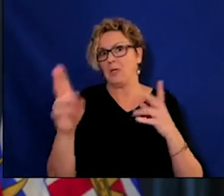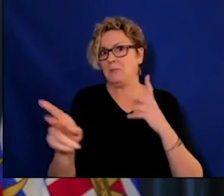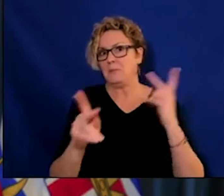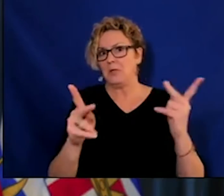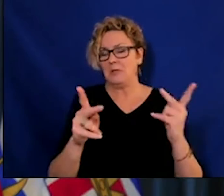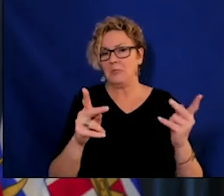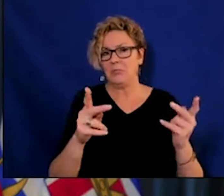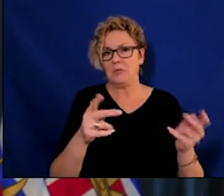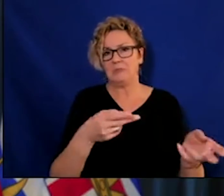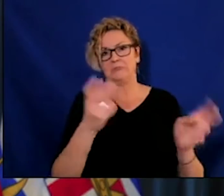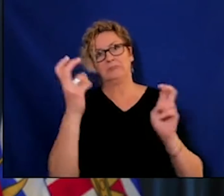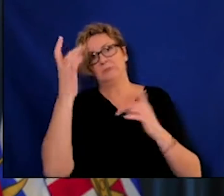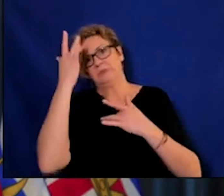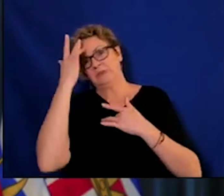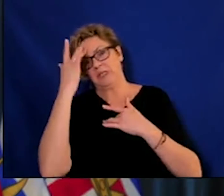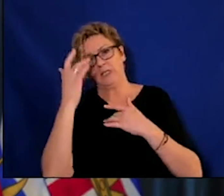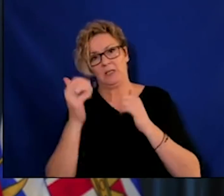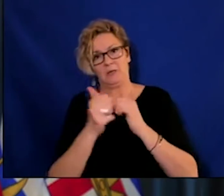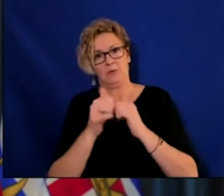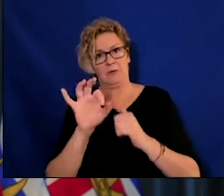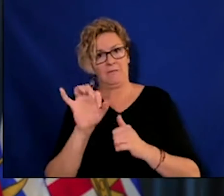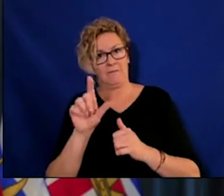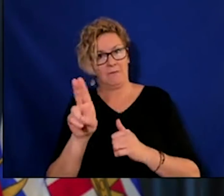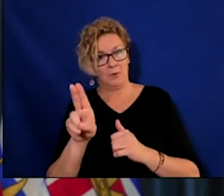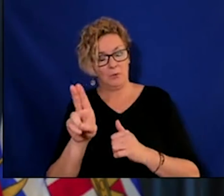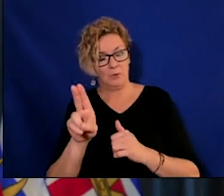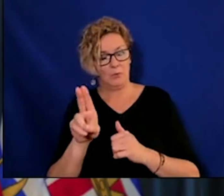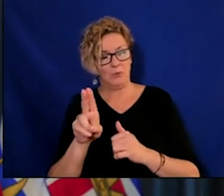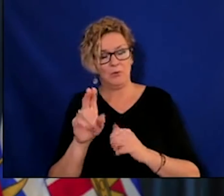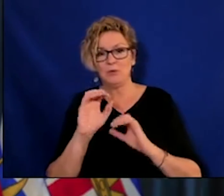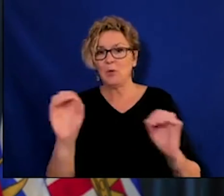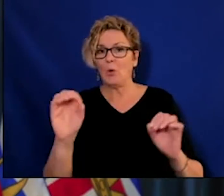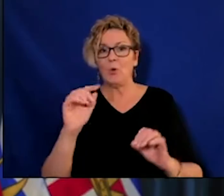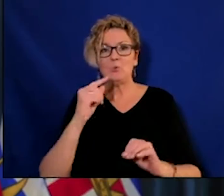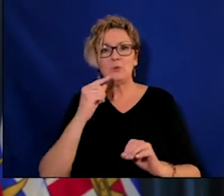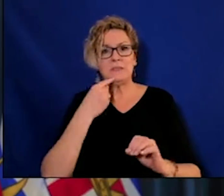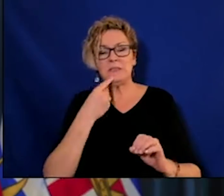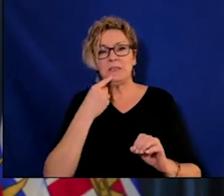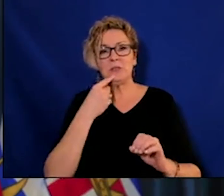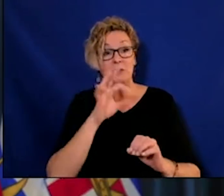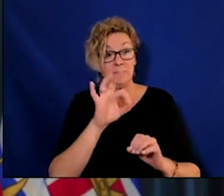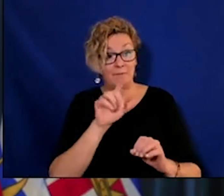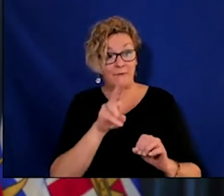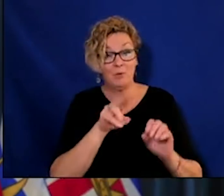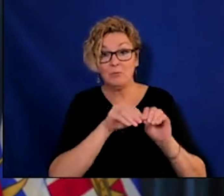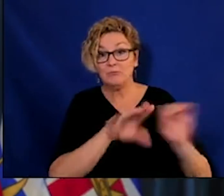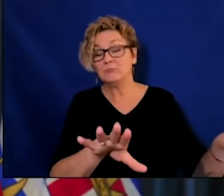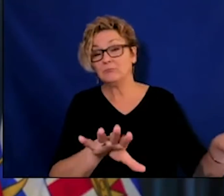BC communities, and no long-term care facility influenza outbreaks have been reported so far in